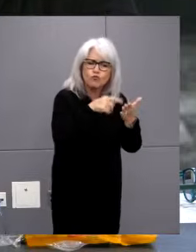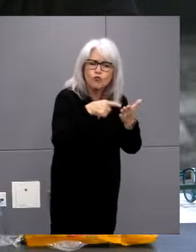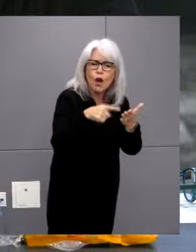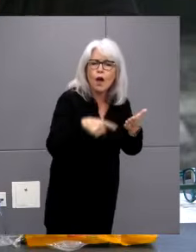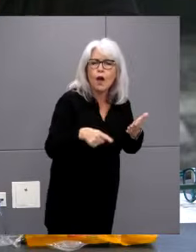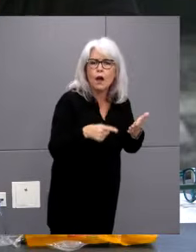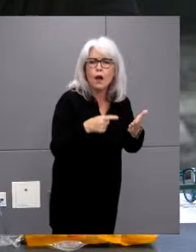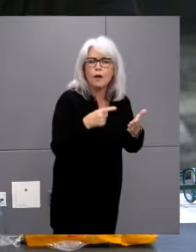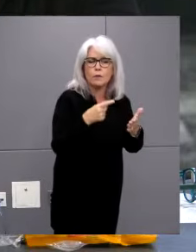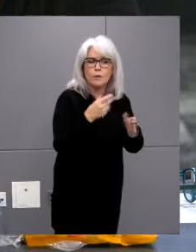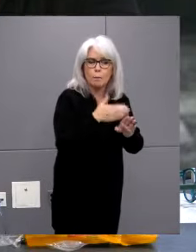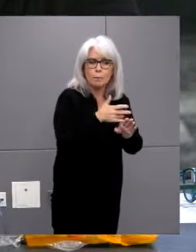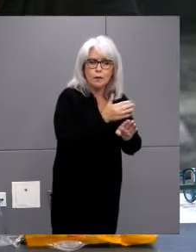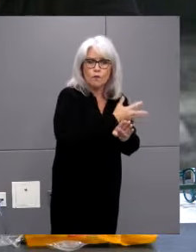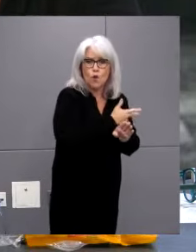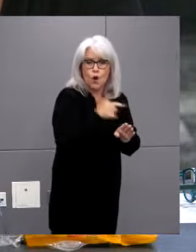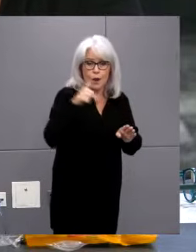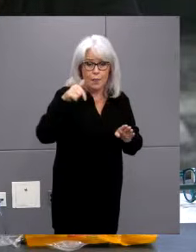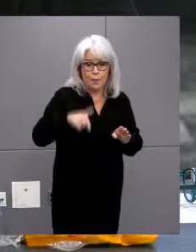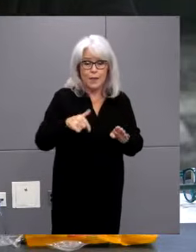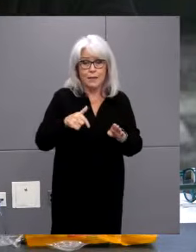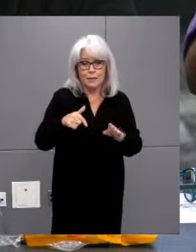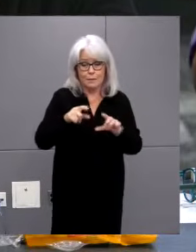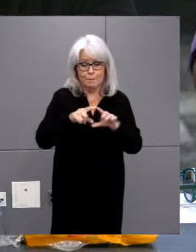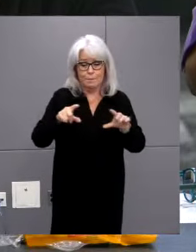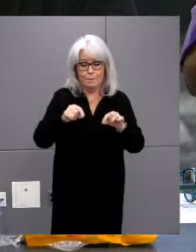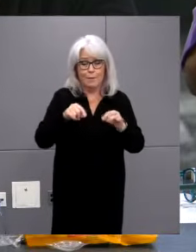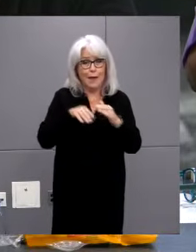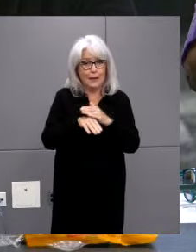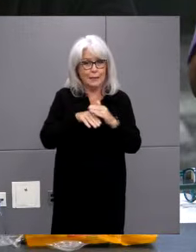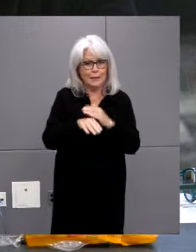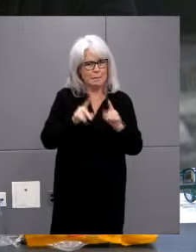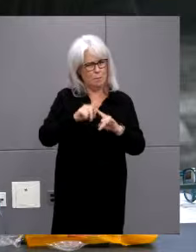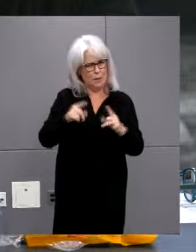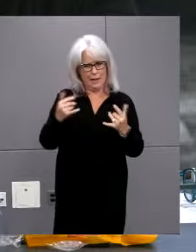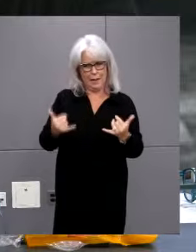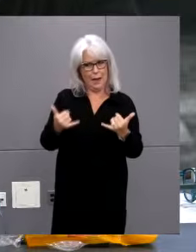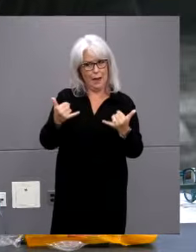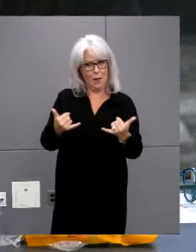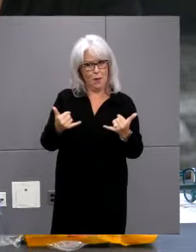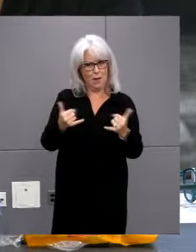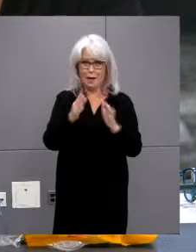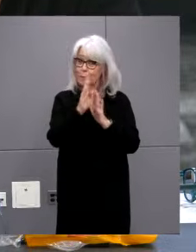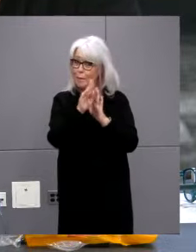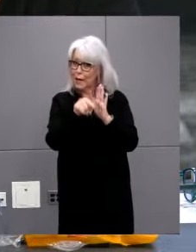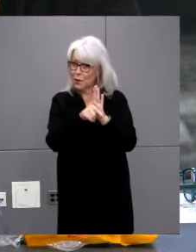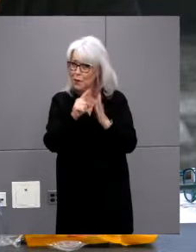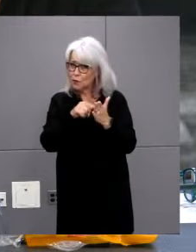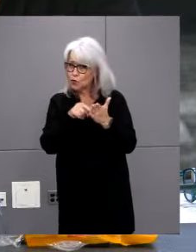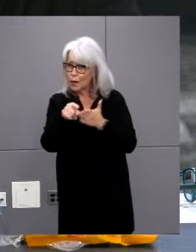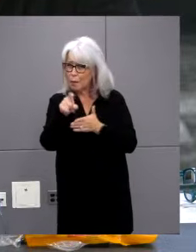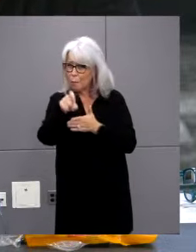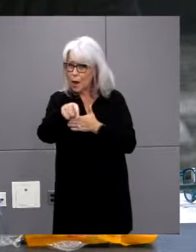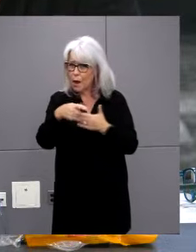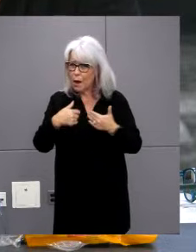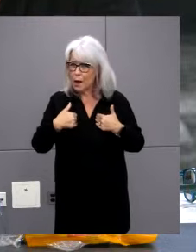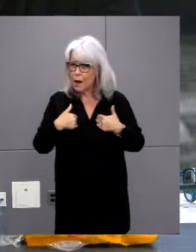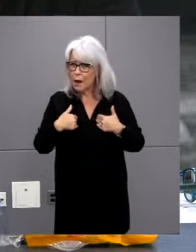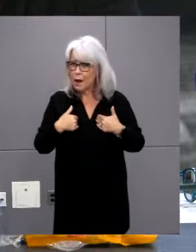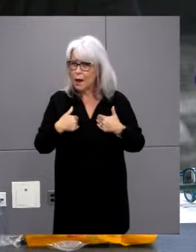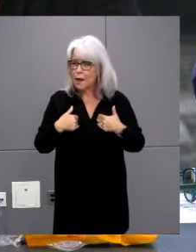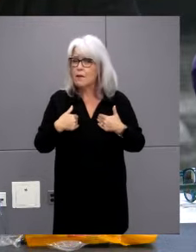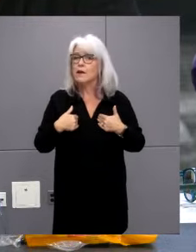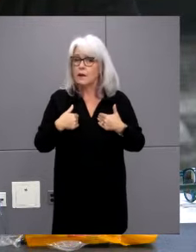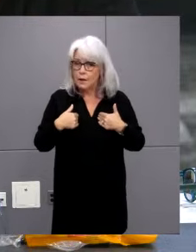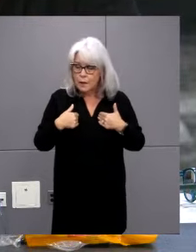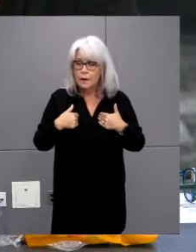background check previous to that action, but now a background check is being